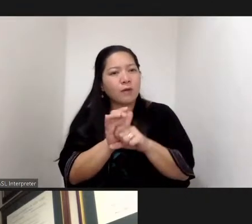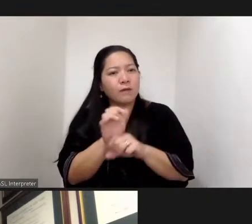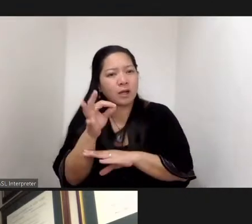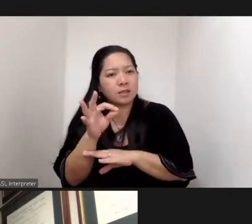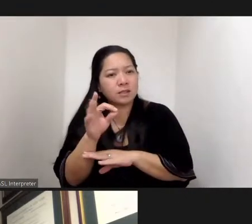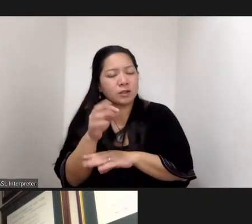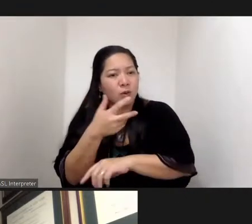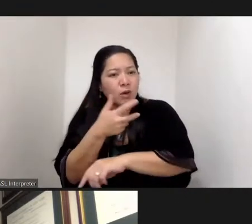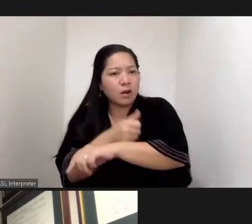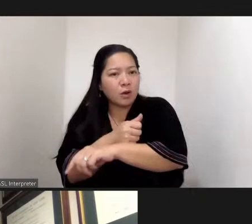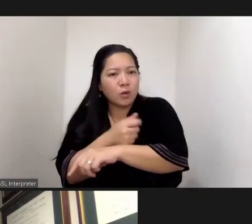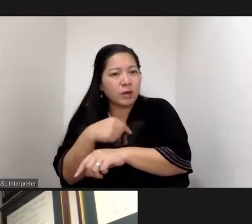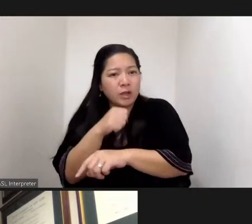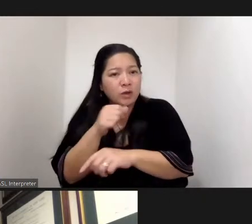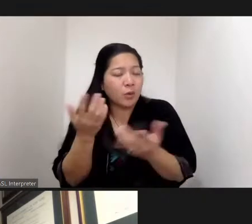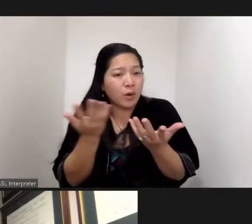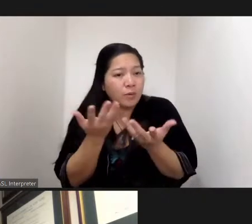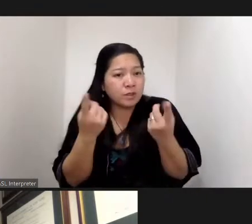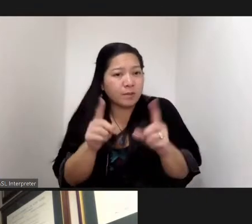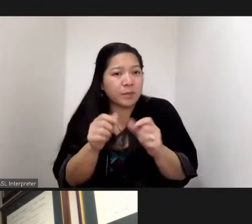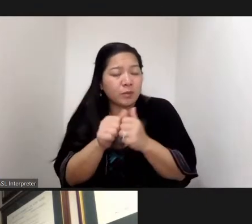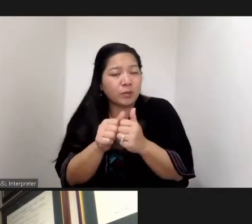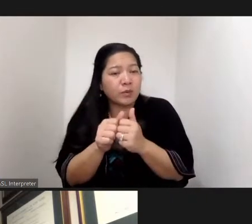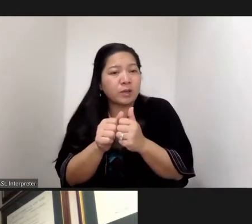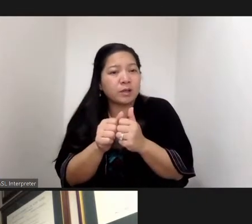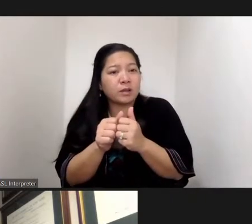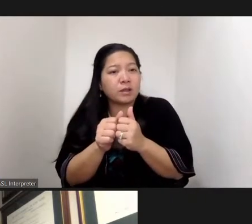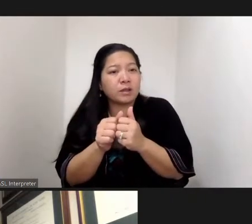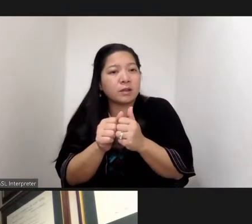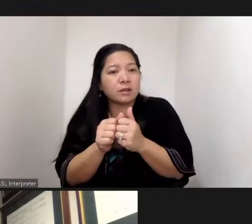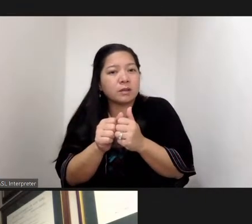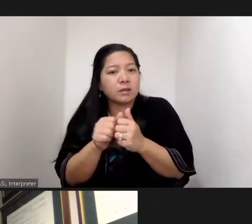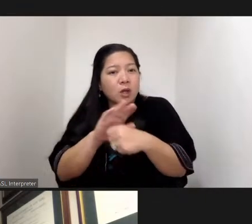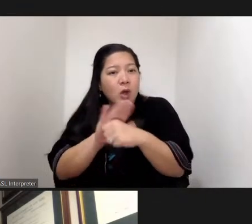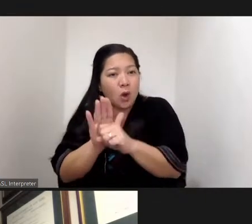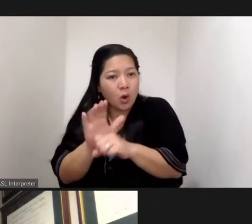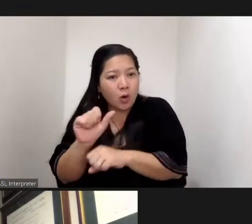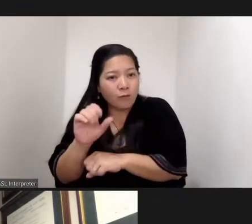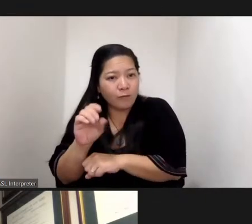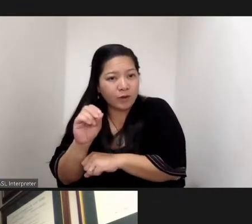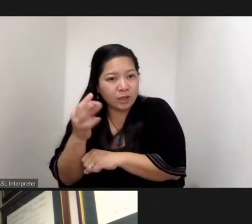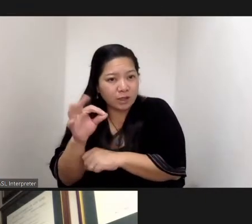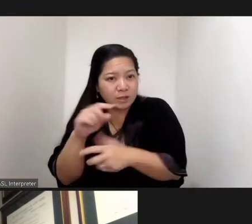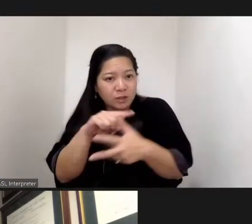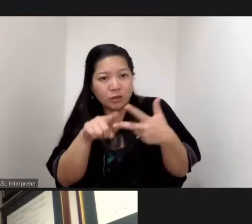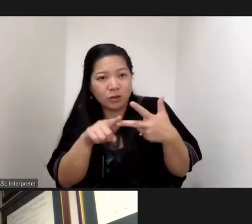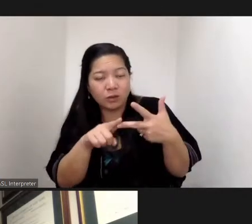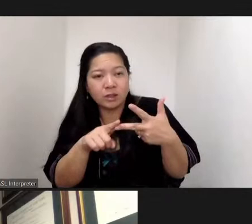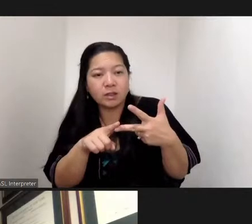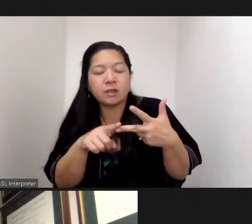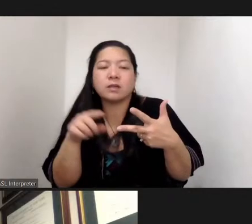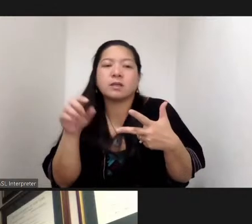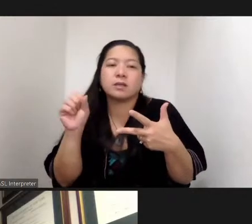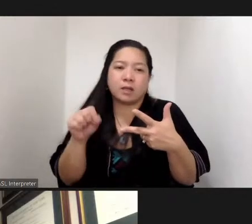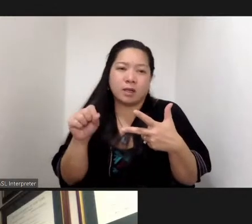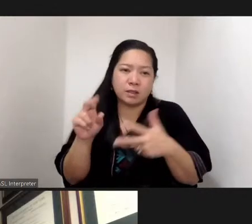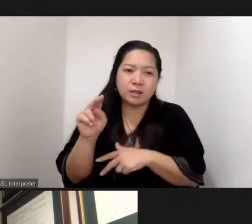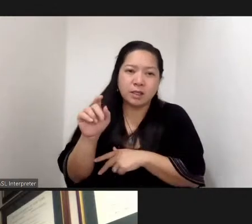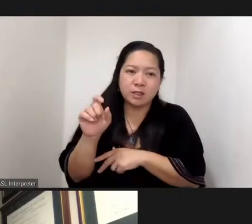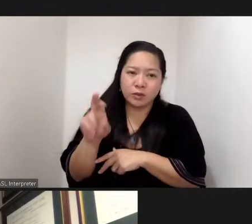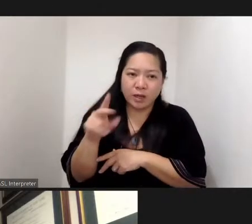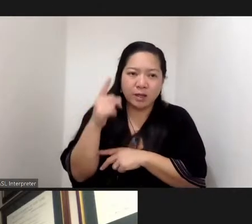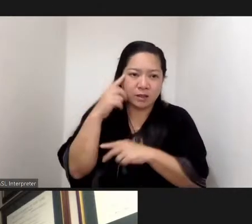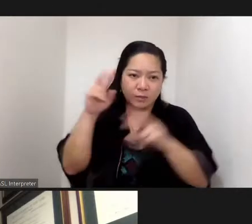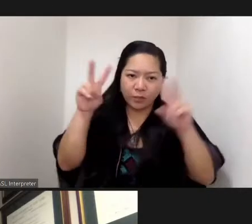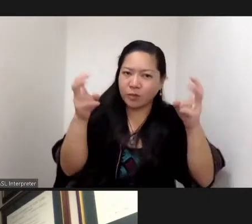the virus. So, yes, the pandemic, Nestor, is going to be, I think, a topic.